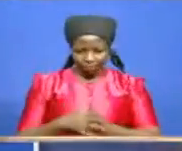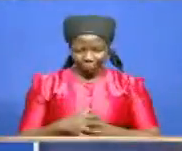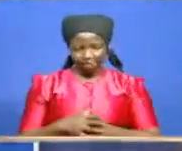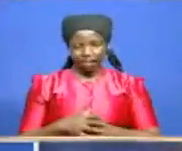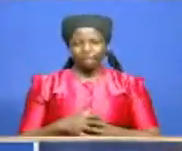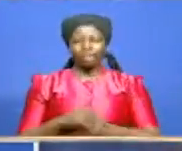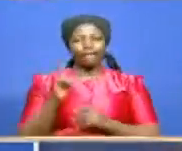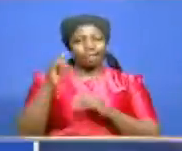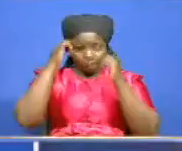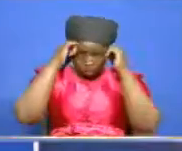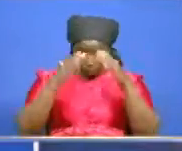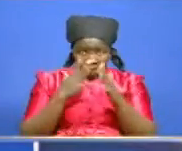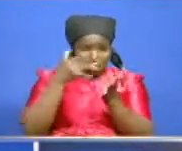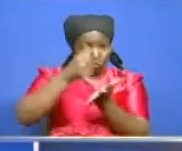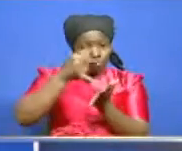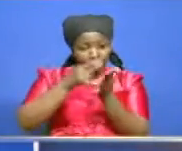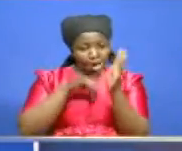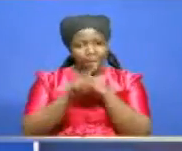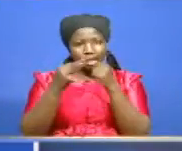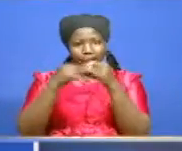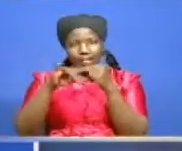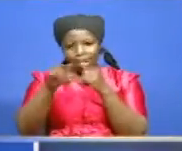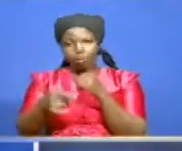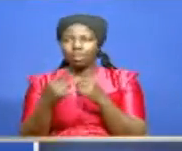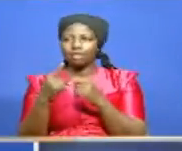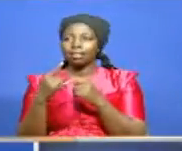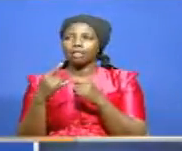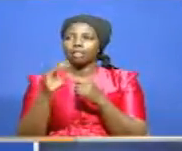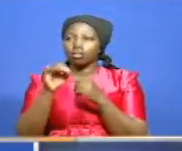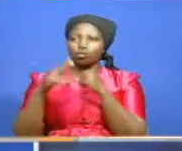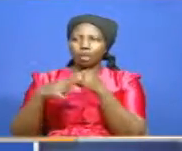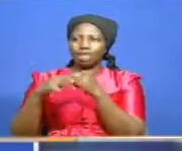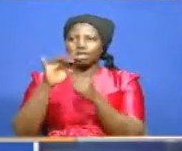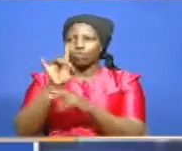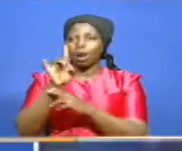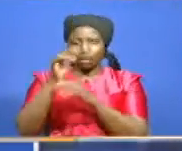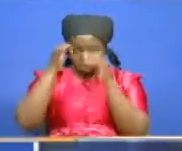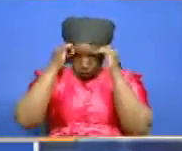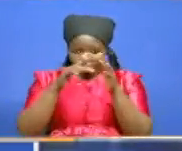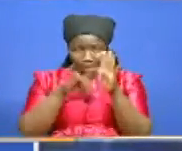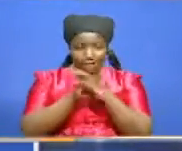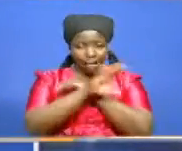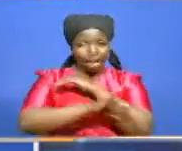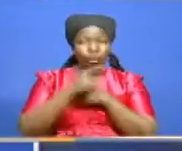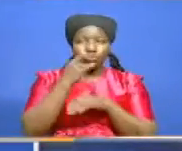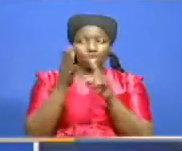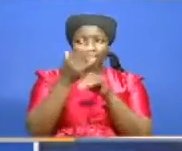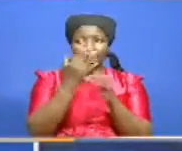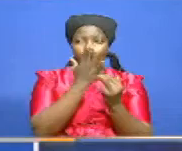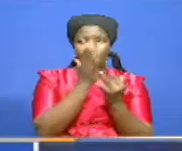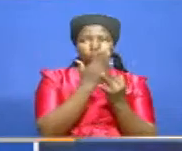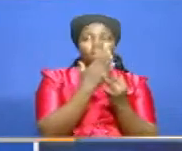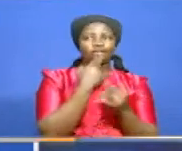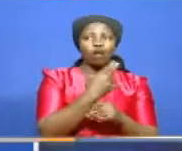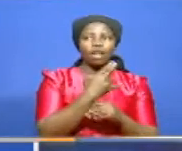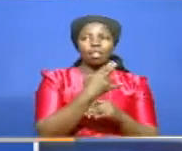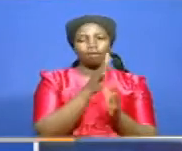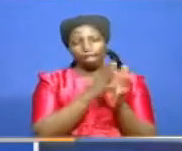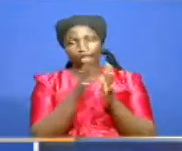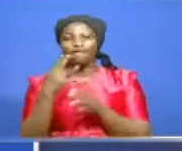The candidates are among 8,091 candidates countrywide who scored between 400 and 500